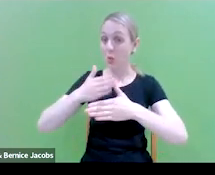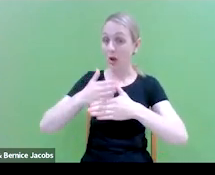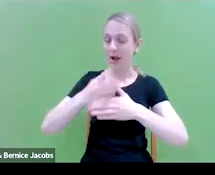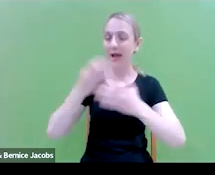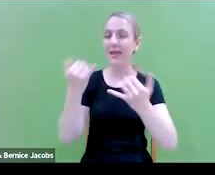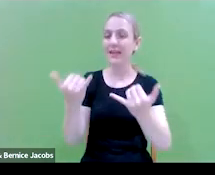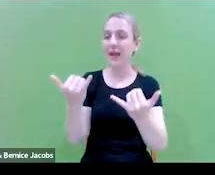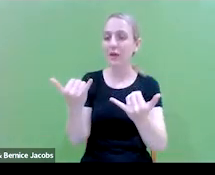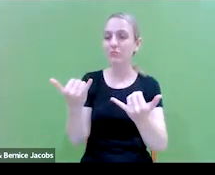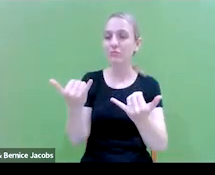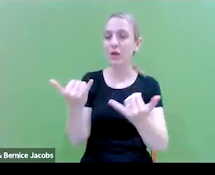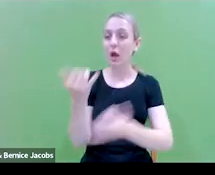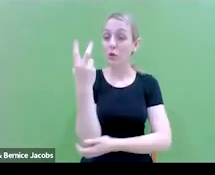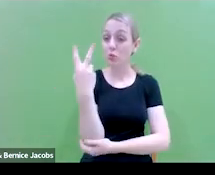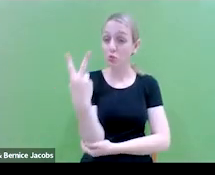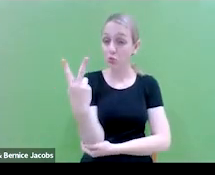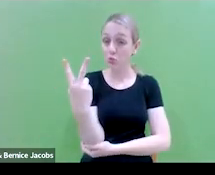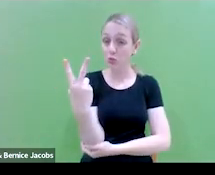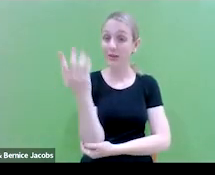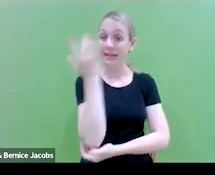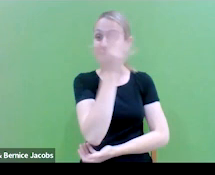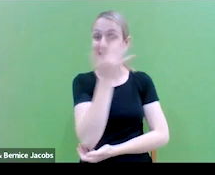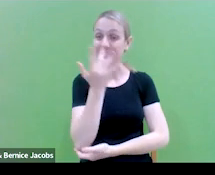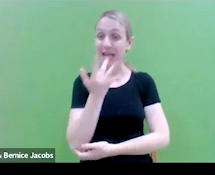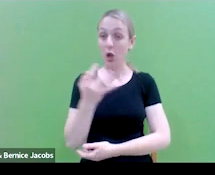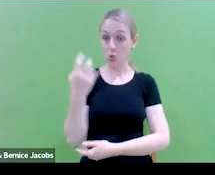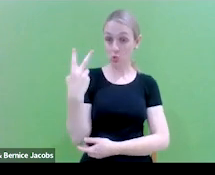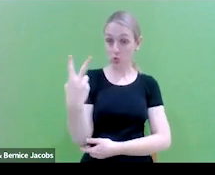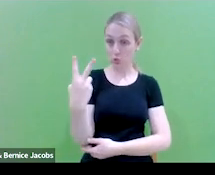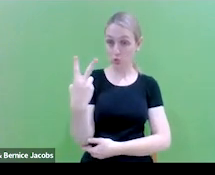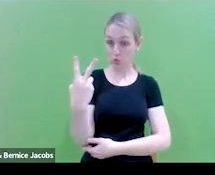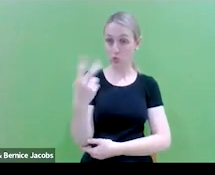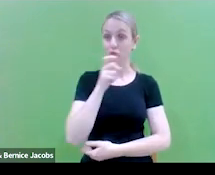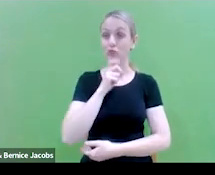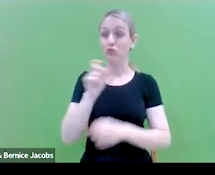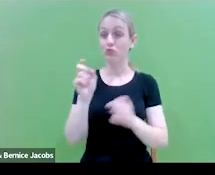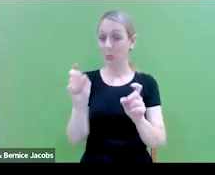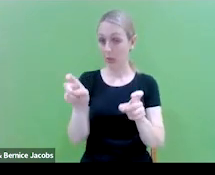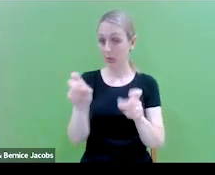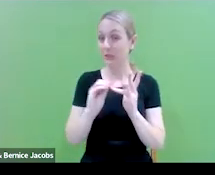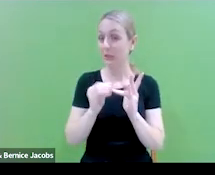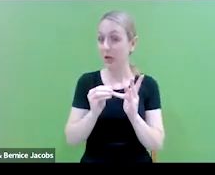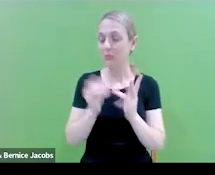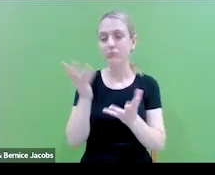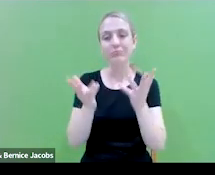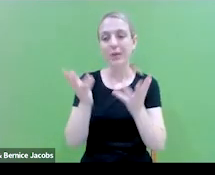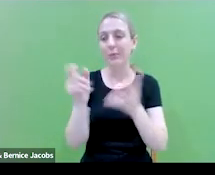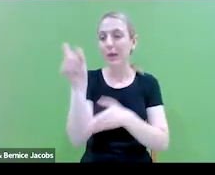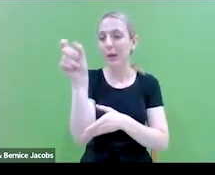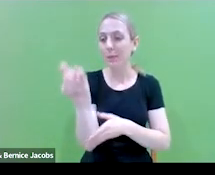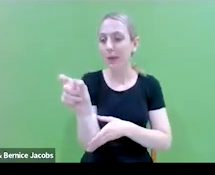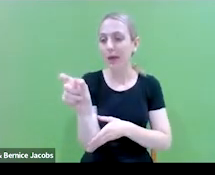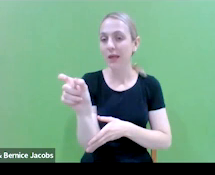accommodate two senses at any time? So if you're wanting to give anyone an option to